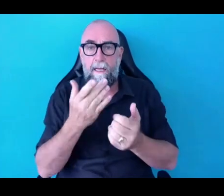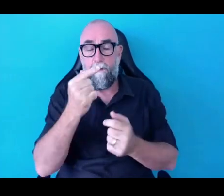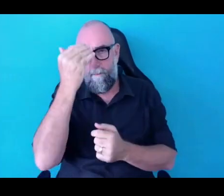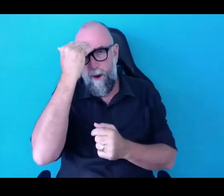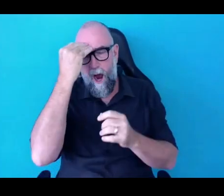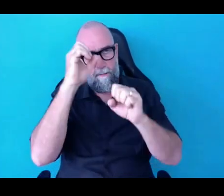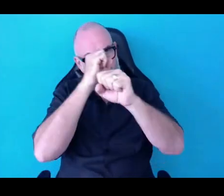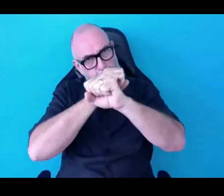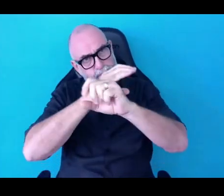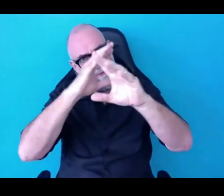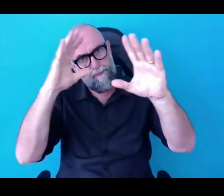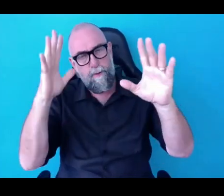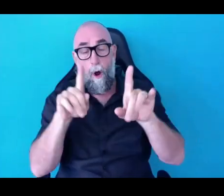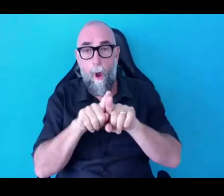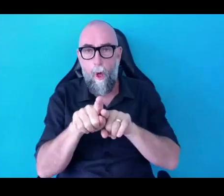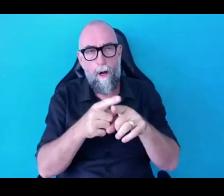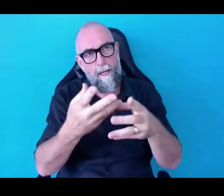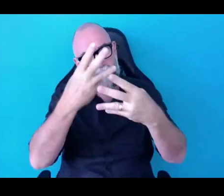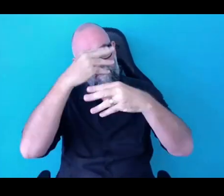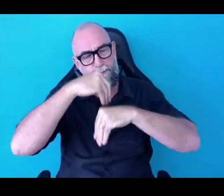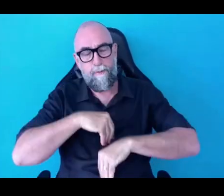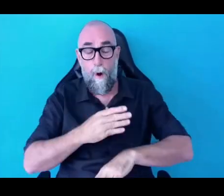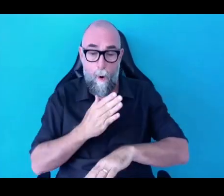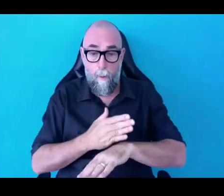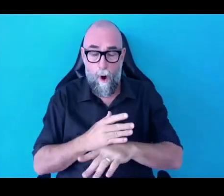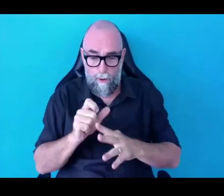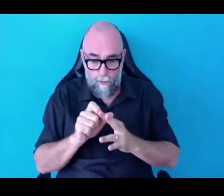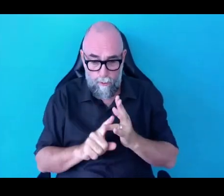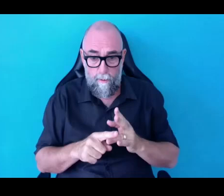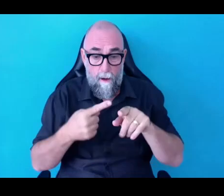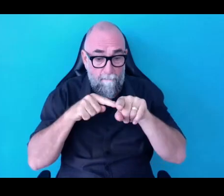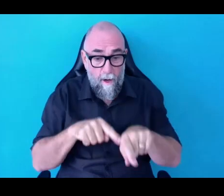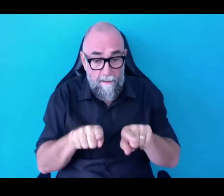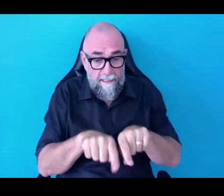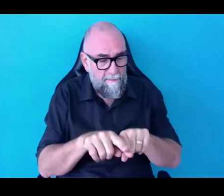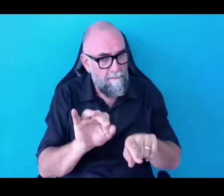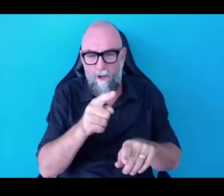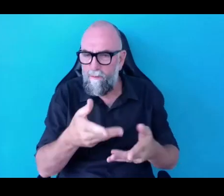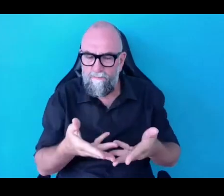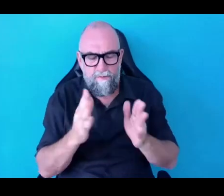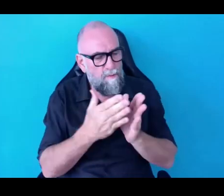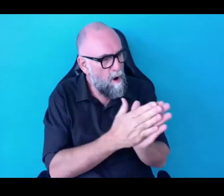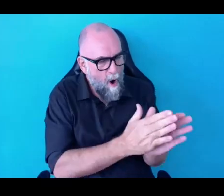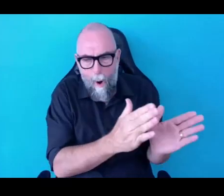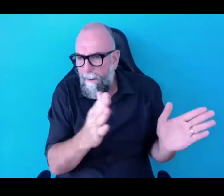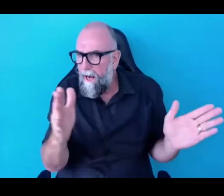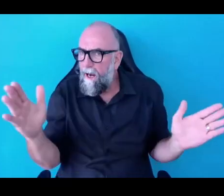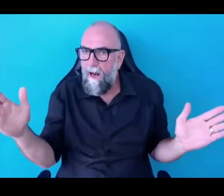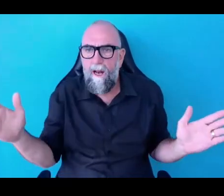engaging above and beyond what is expected, matters and makes a difference. And I am testament to